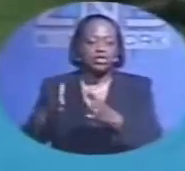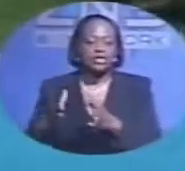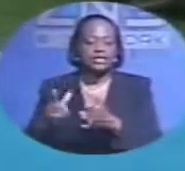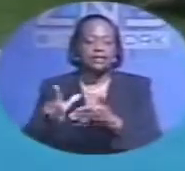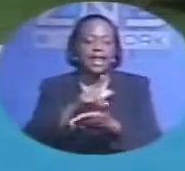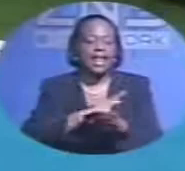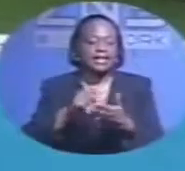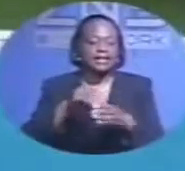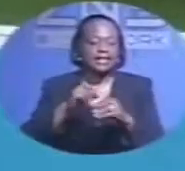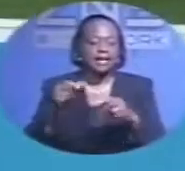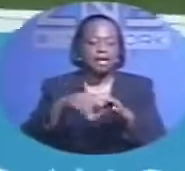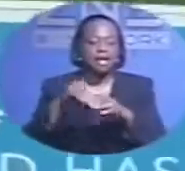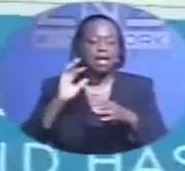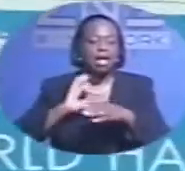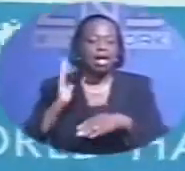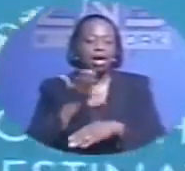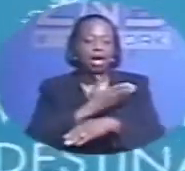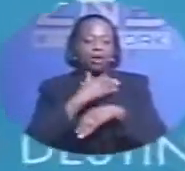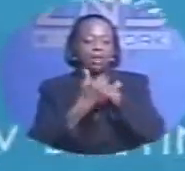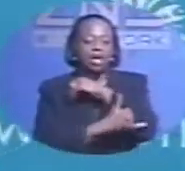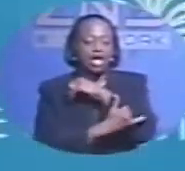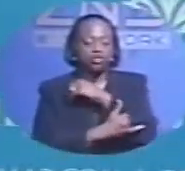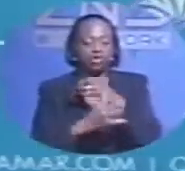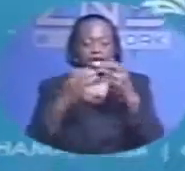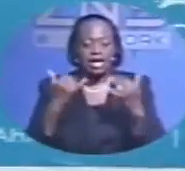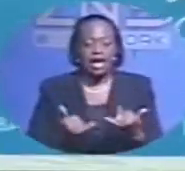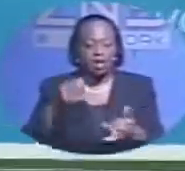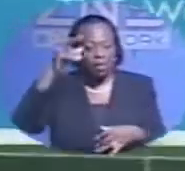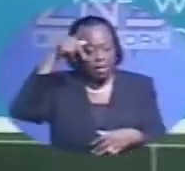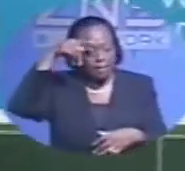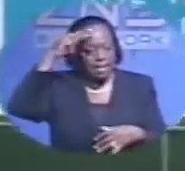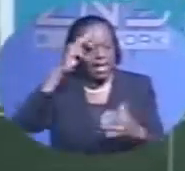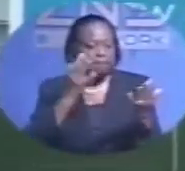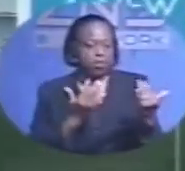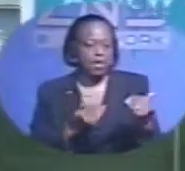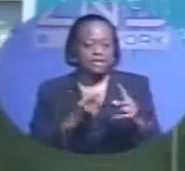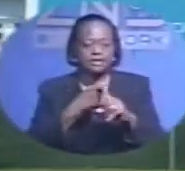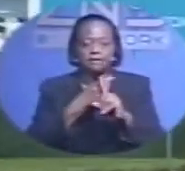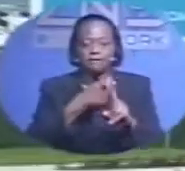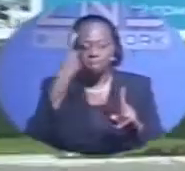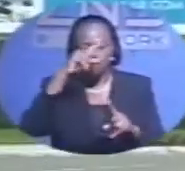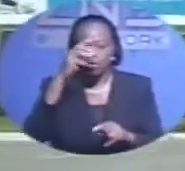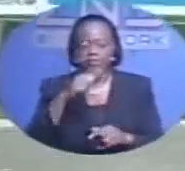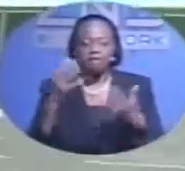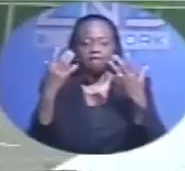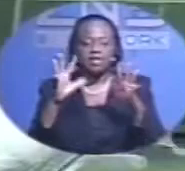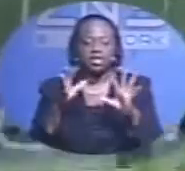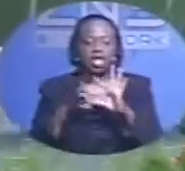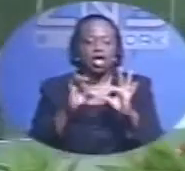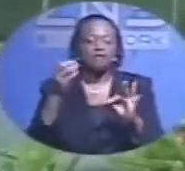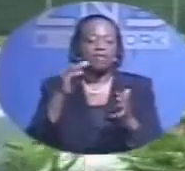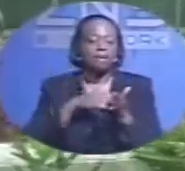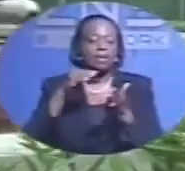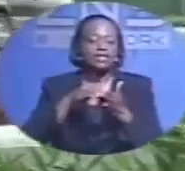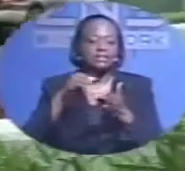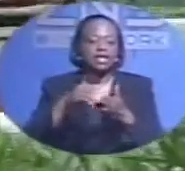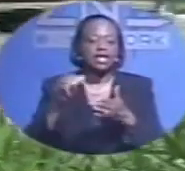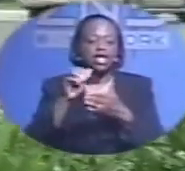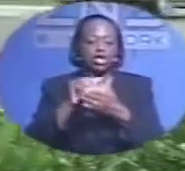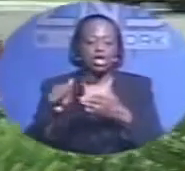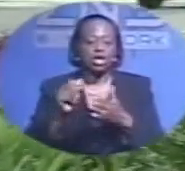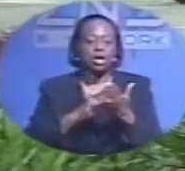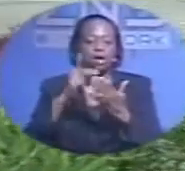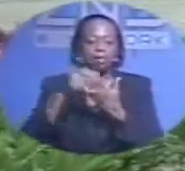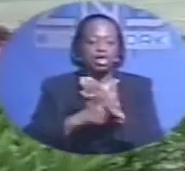have achieved this milestone, Prime Minister Christie eagerly awaits the final completion of the multi-billion-dollar project here in Cable Beach. Prime